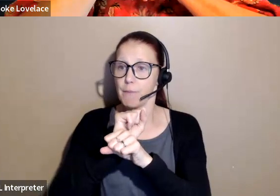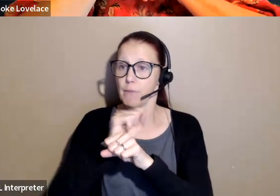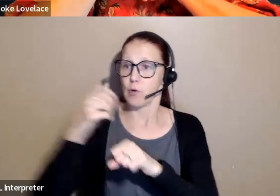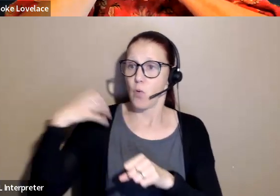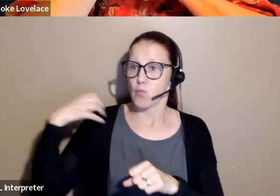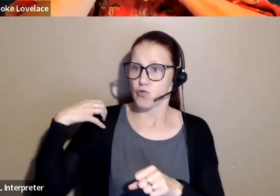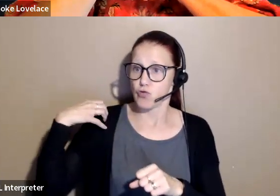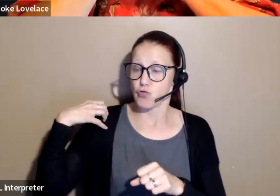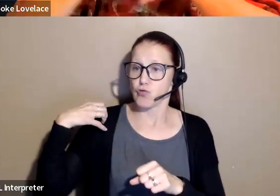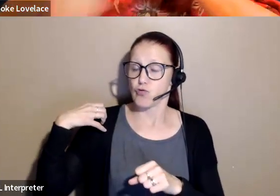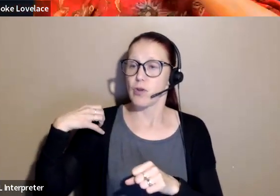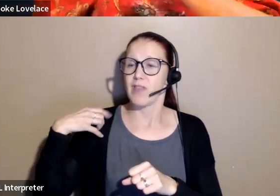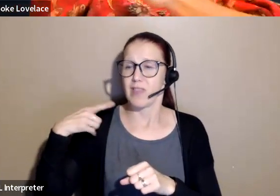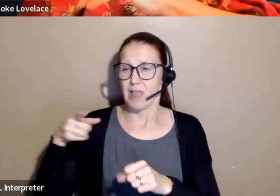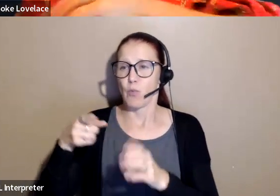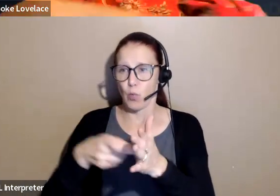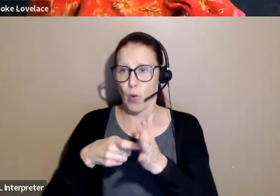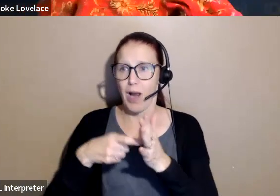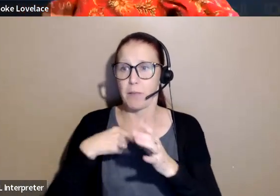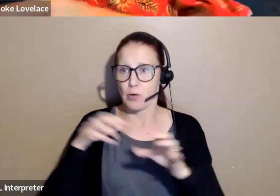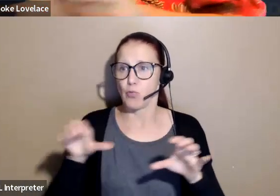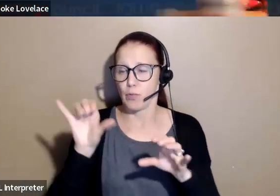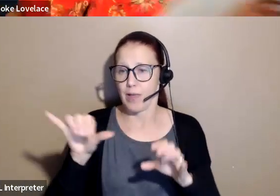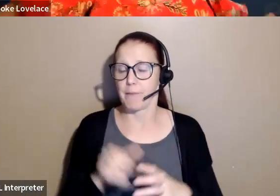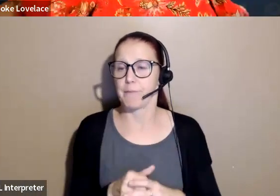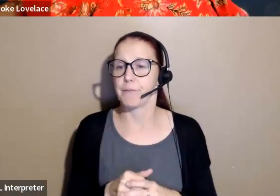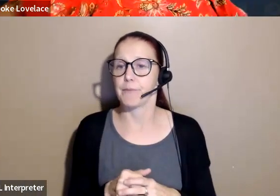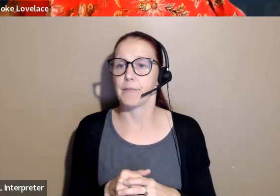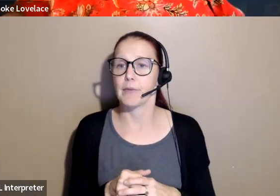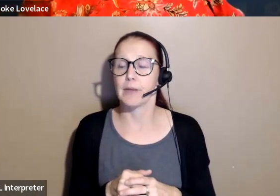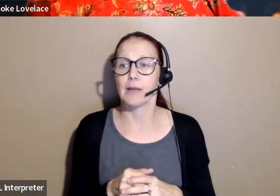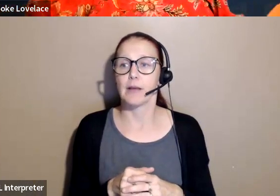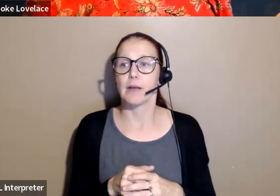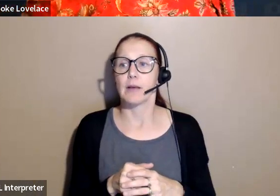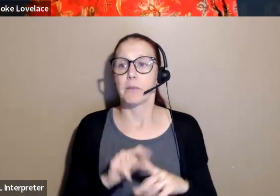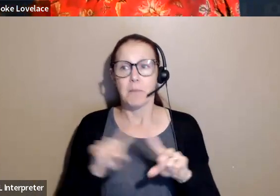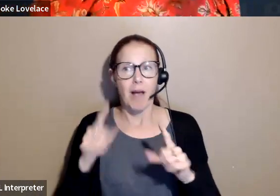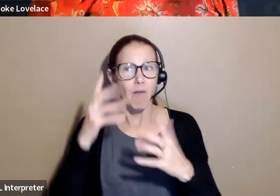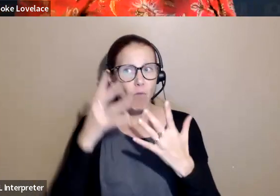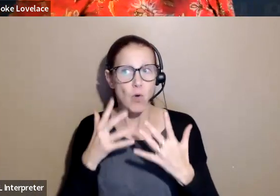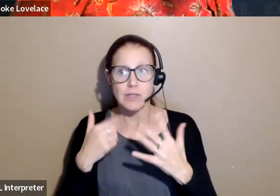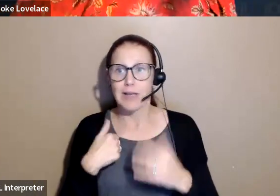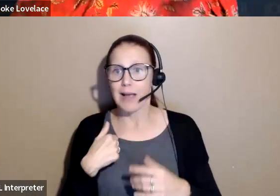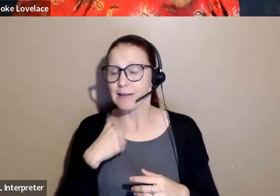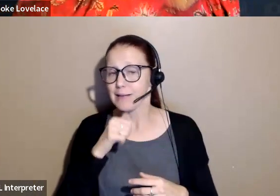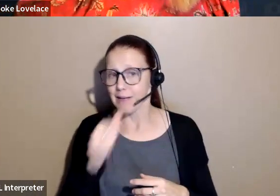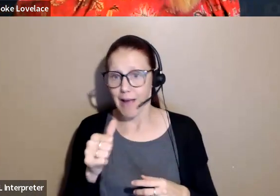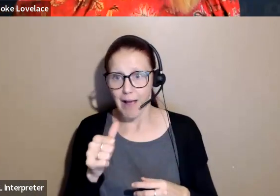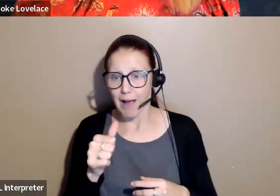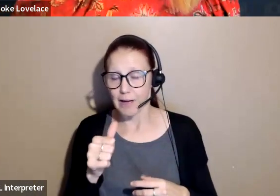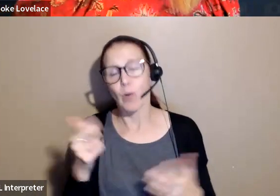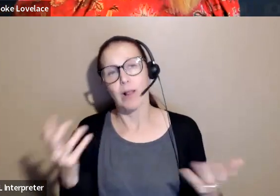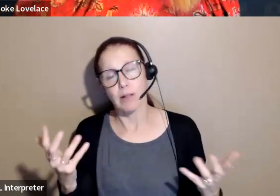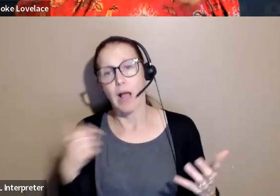coach, as they required me to do. And unfortunately, I did not. Well,